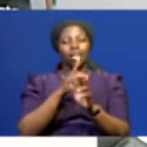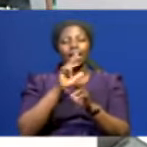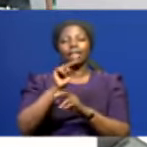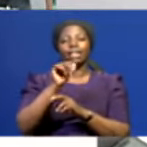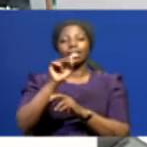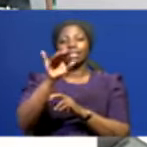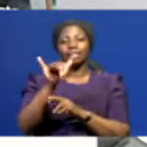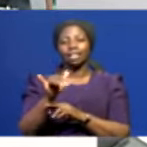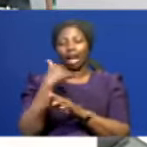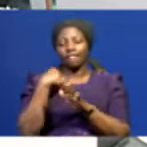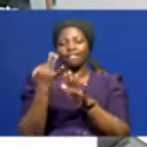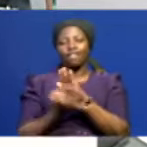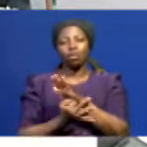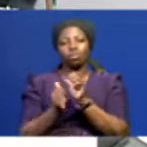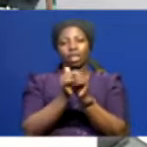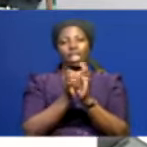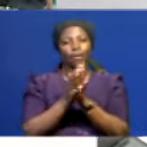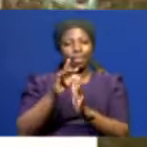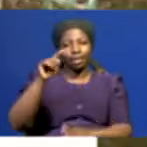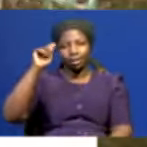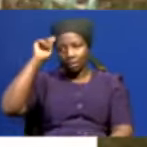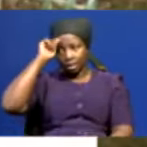Okware and Timothy Kipnusu.